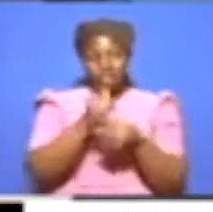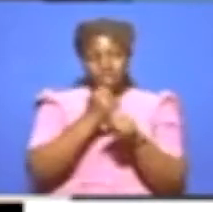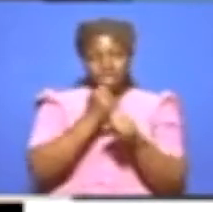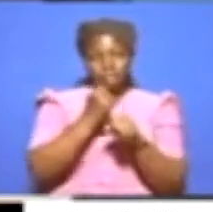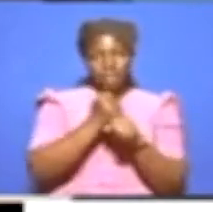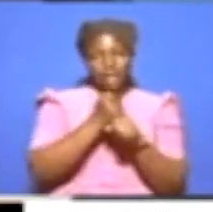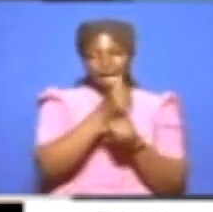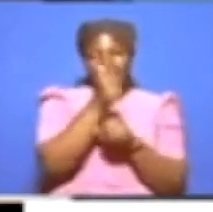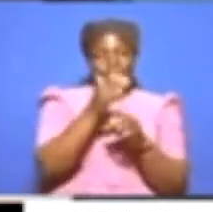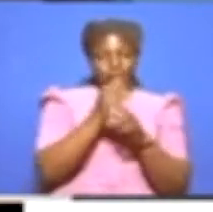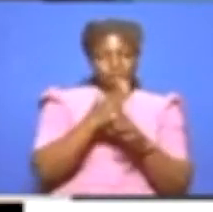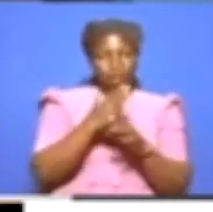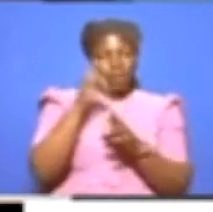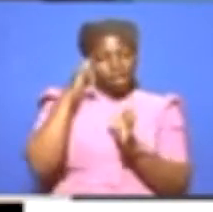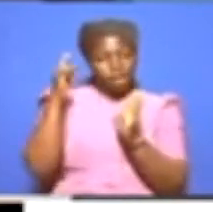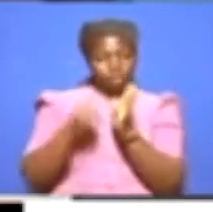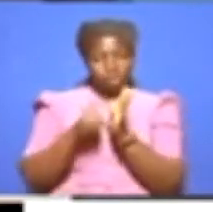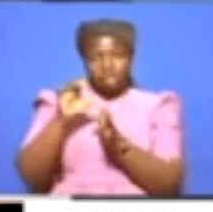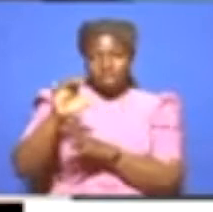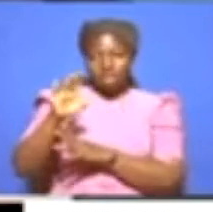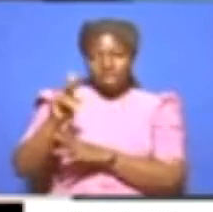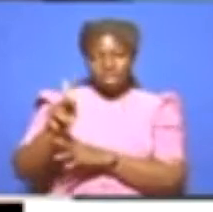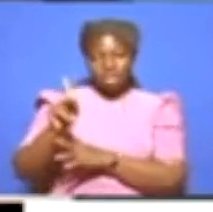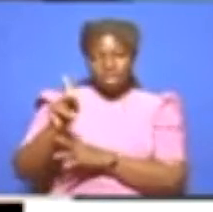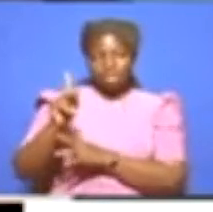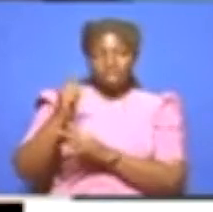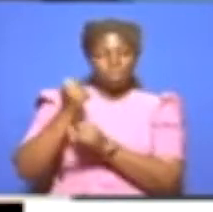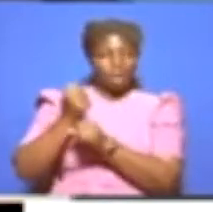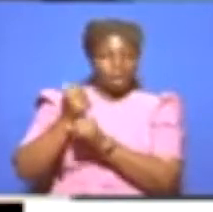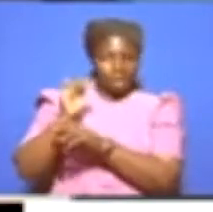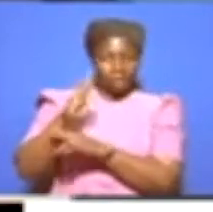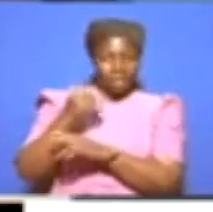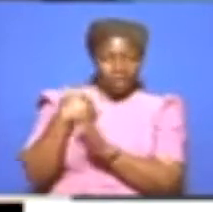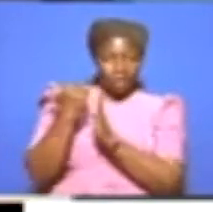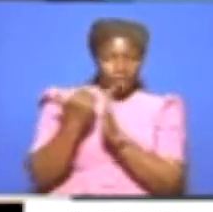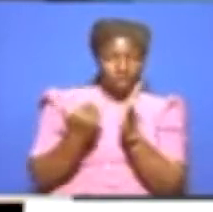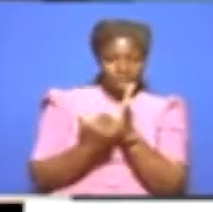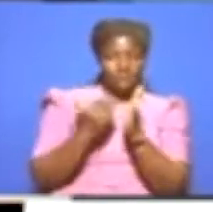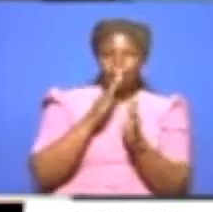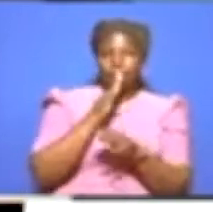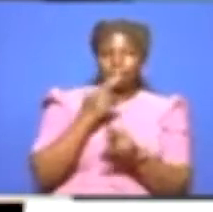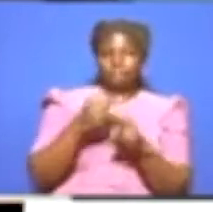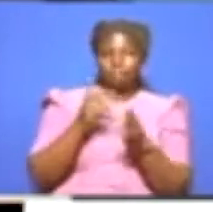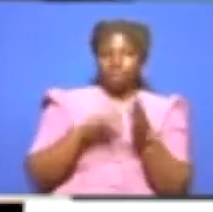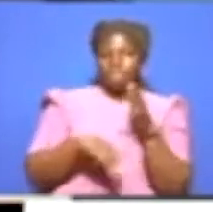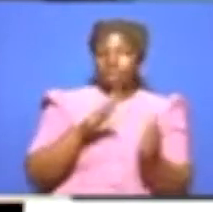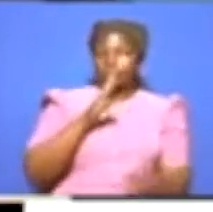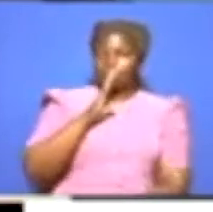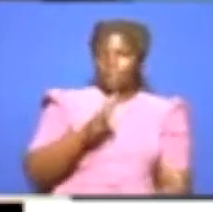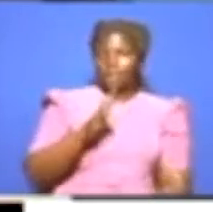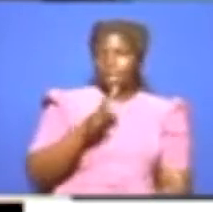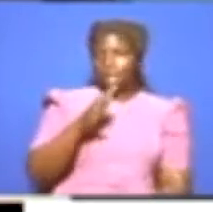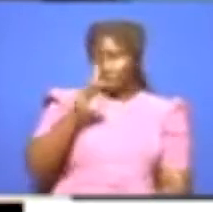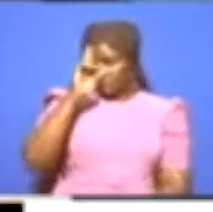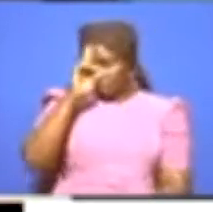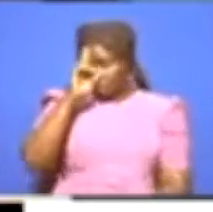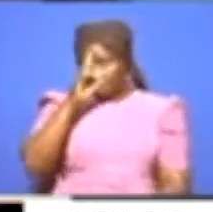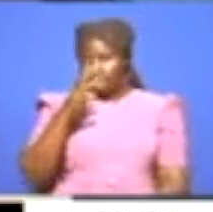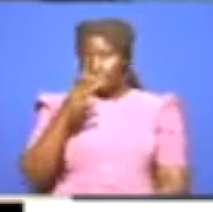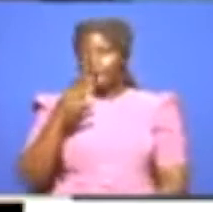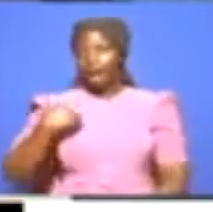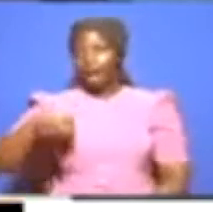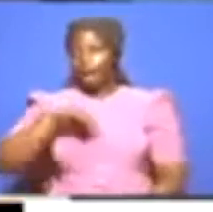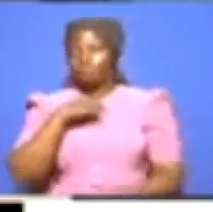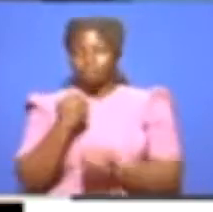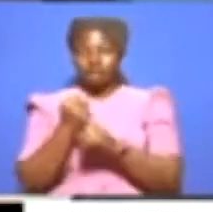what the Communication Authority of Kenya has been doing. They have got a program called Be the Cop, which we have been part of, supporting it and collaborating with